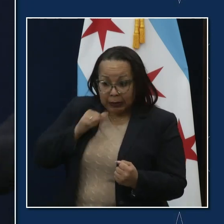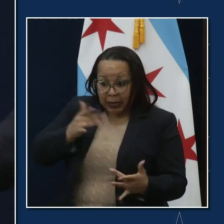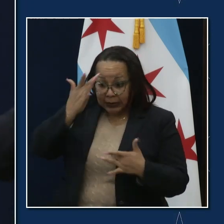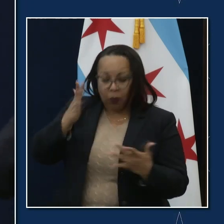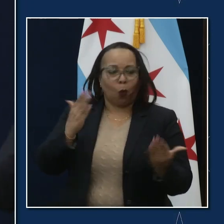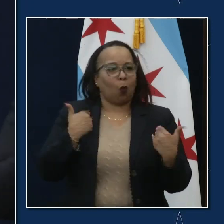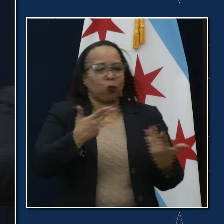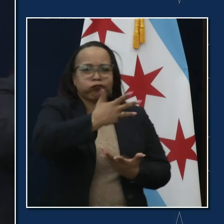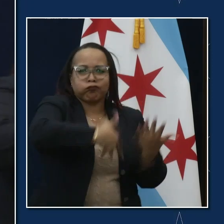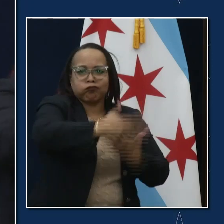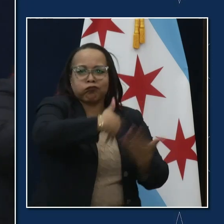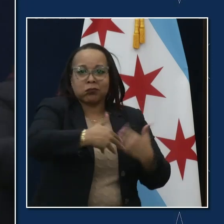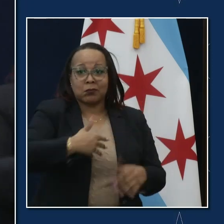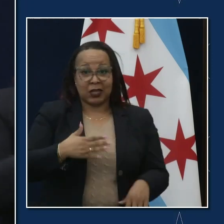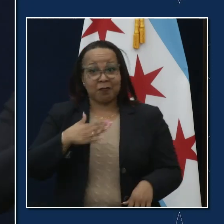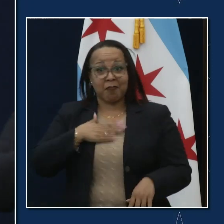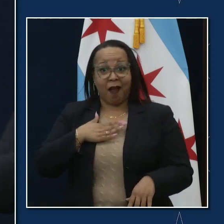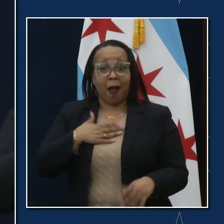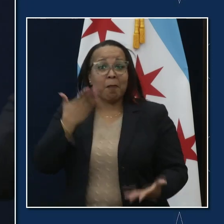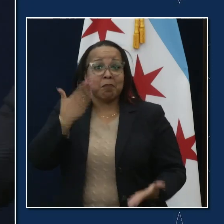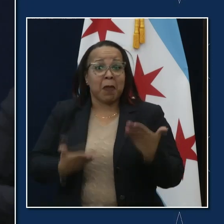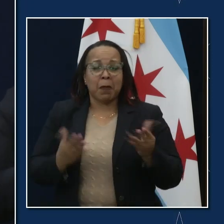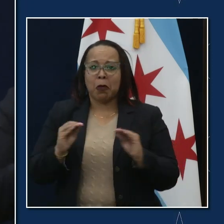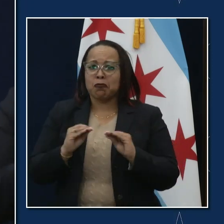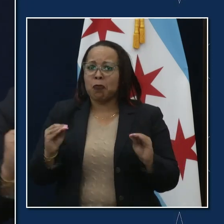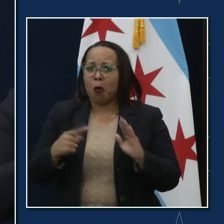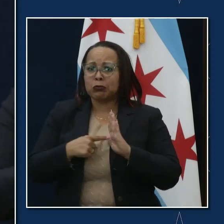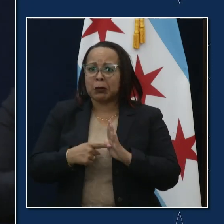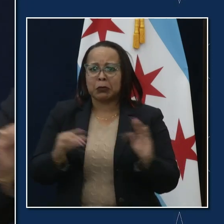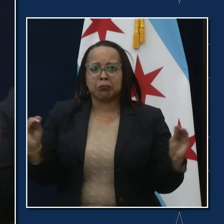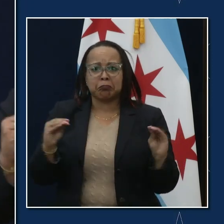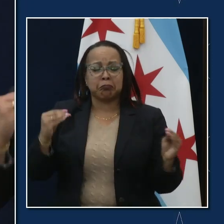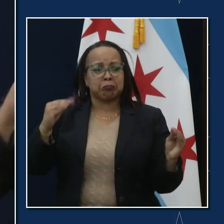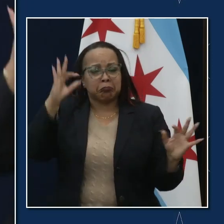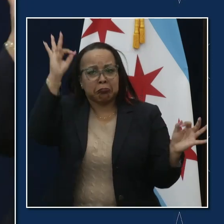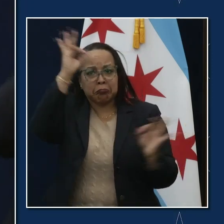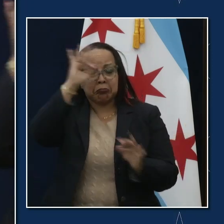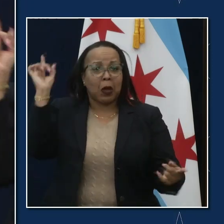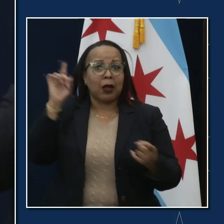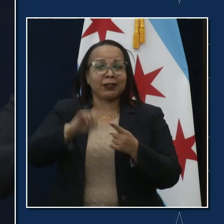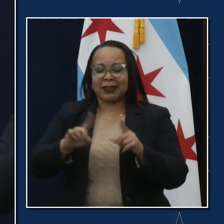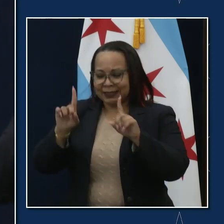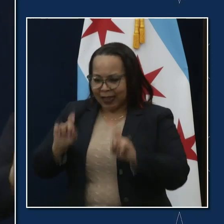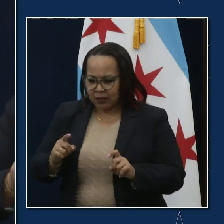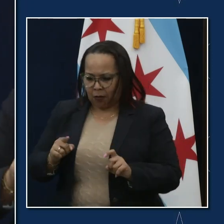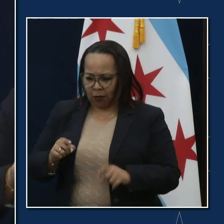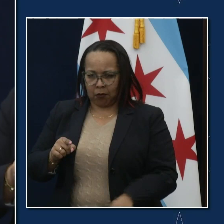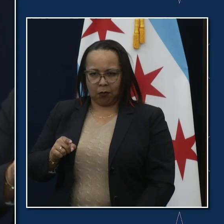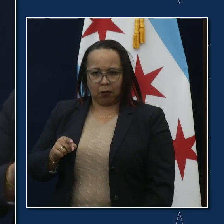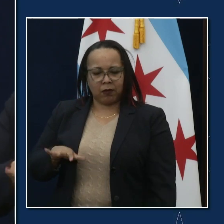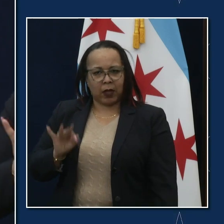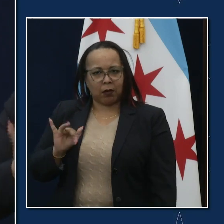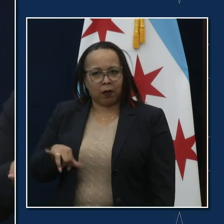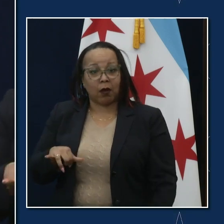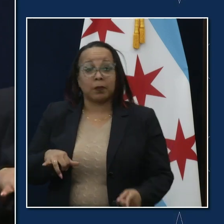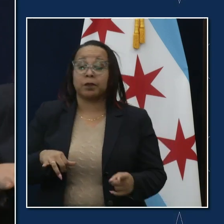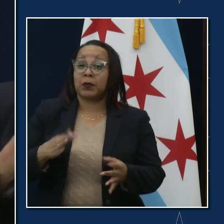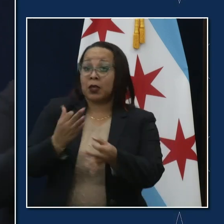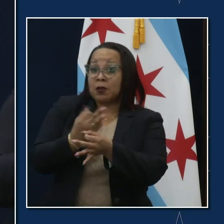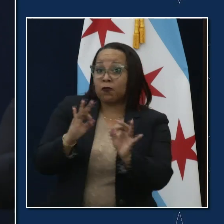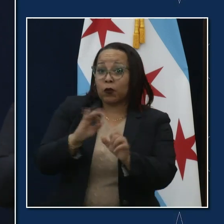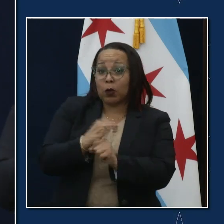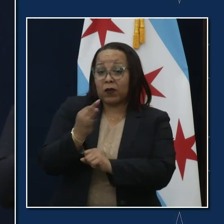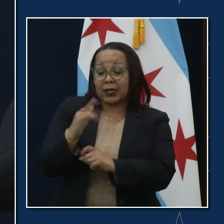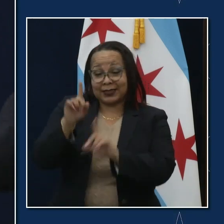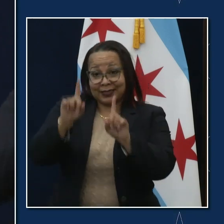with COVID. Because as in my case, you can be asymptomatic and not know until you test. As a reminder, free